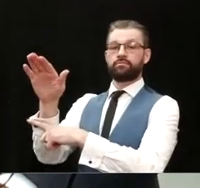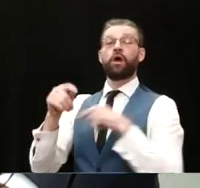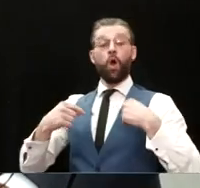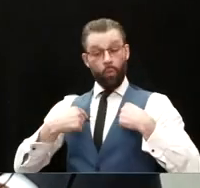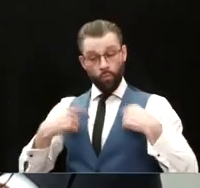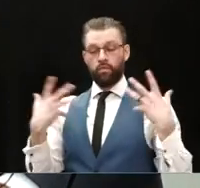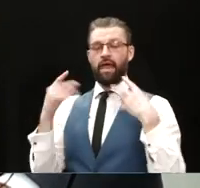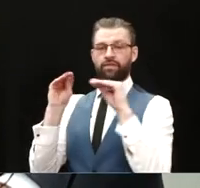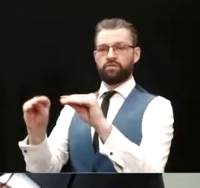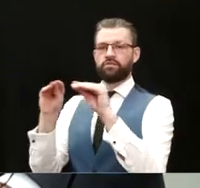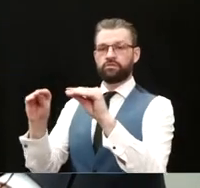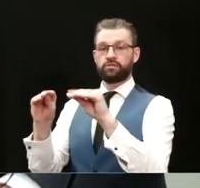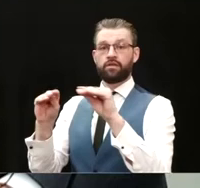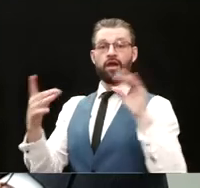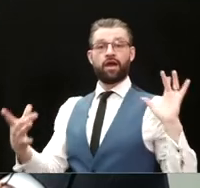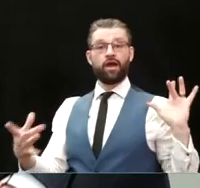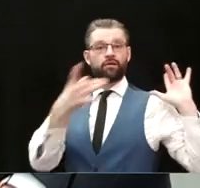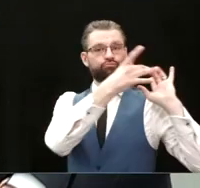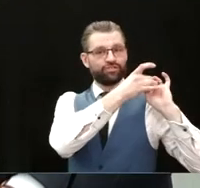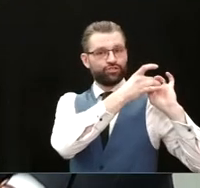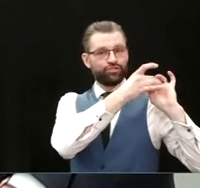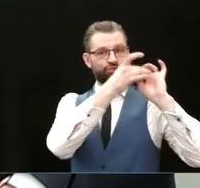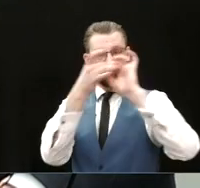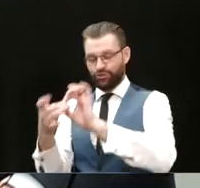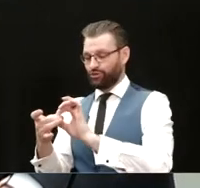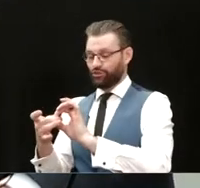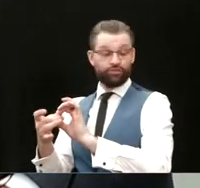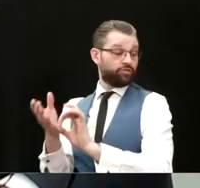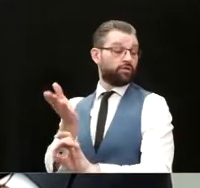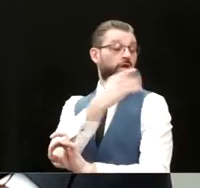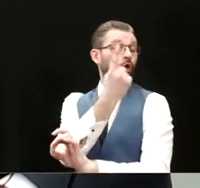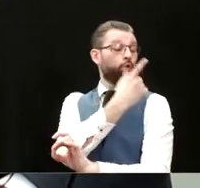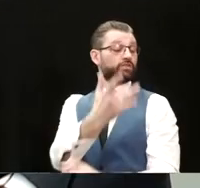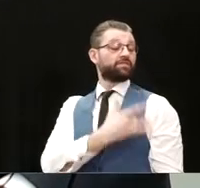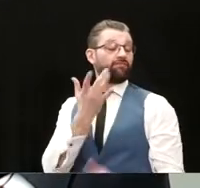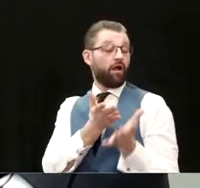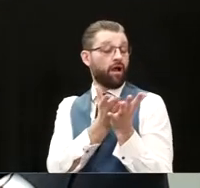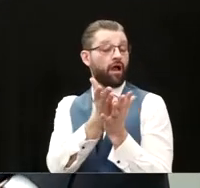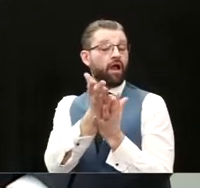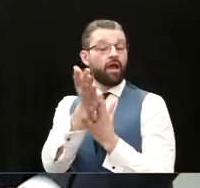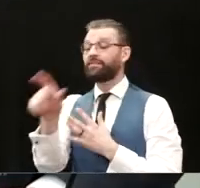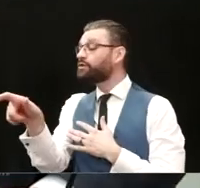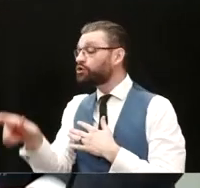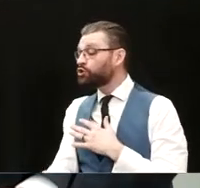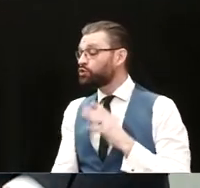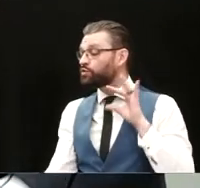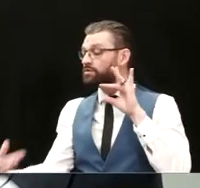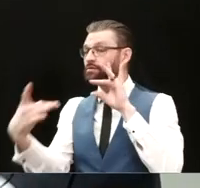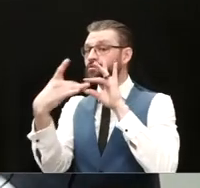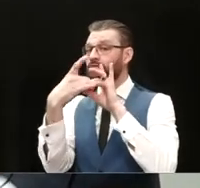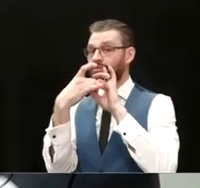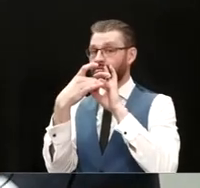the educators, are a bridge. We bridge the gap between the survivors and the students.